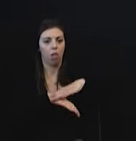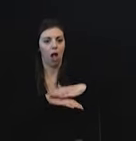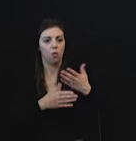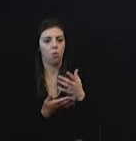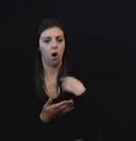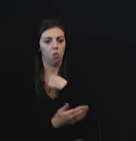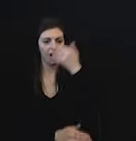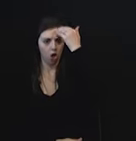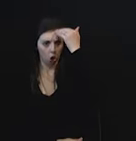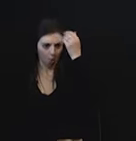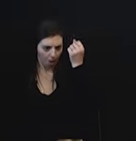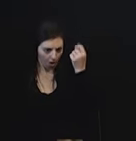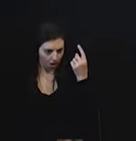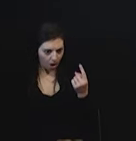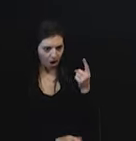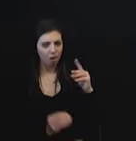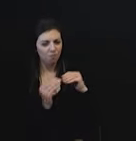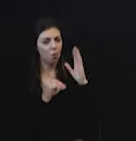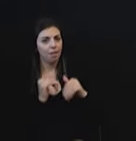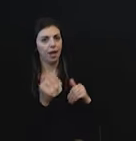unknown.